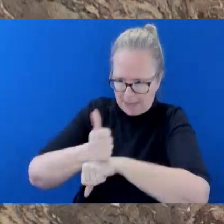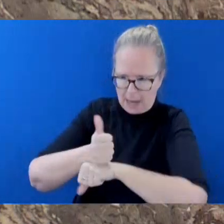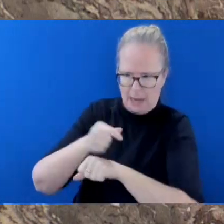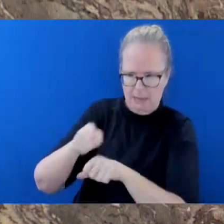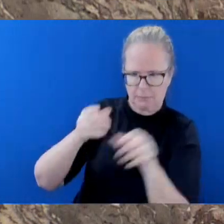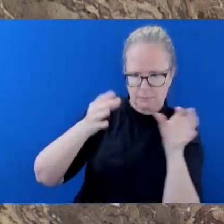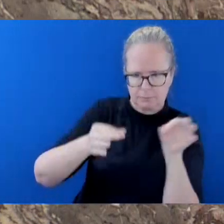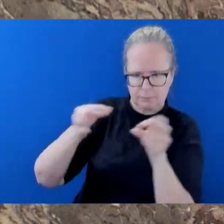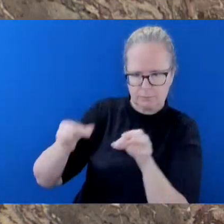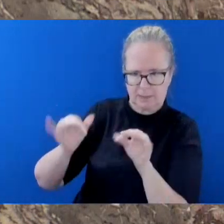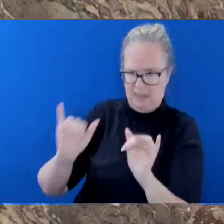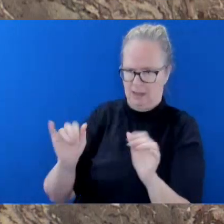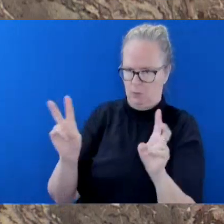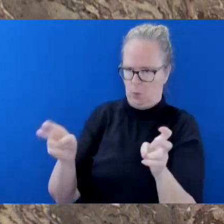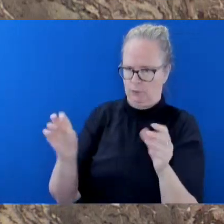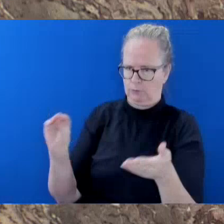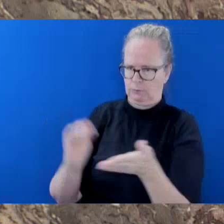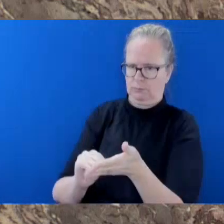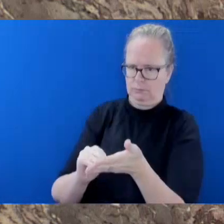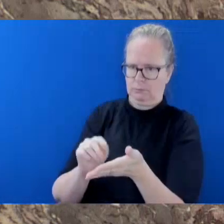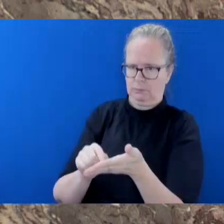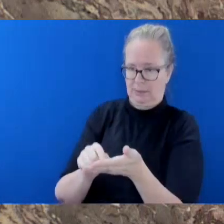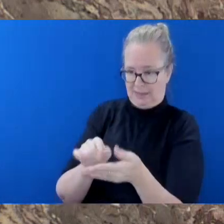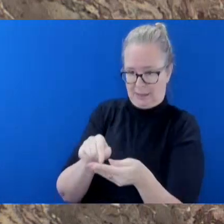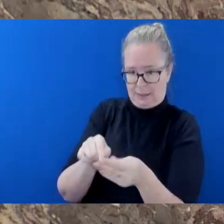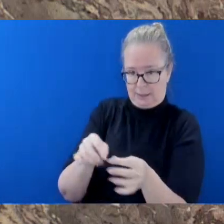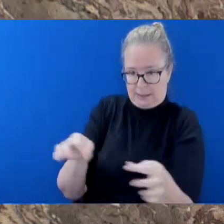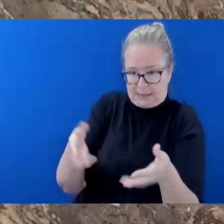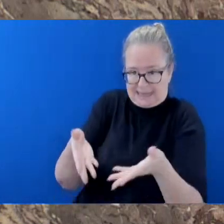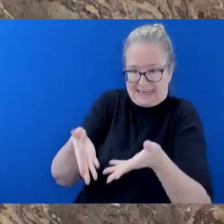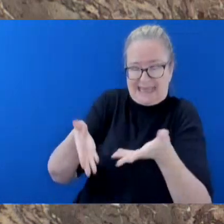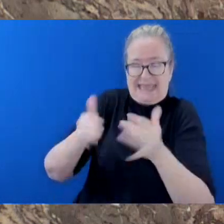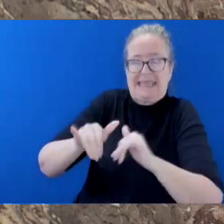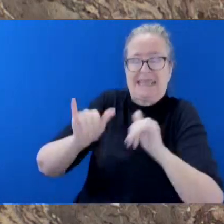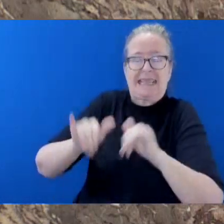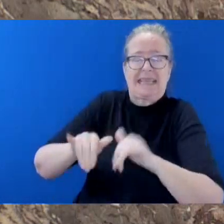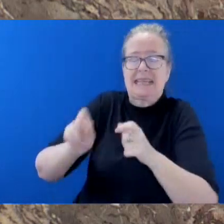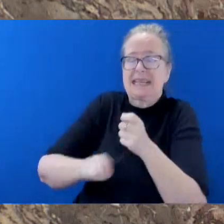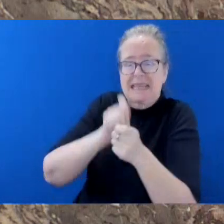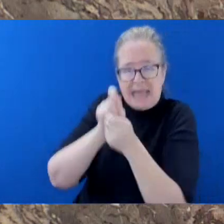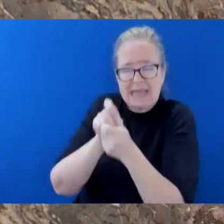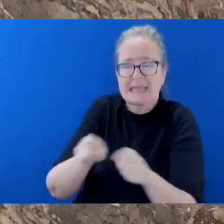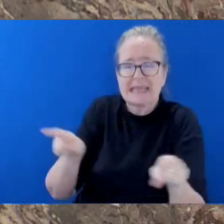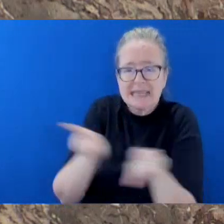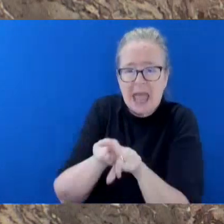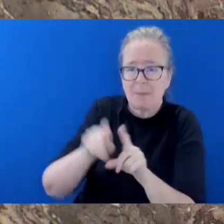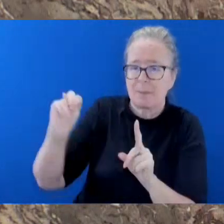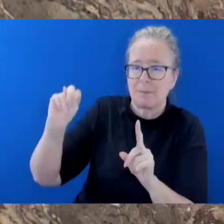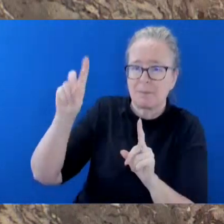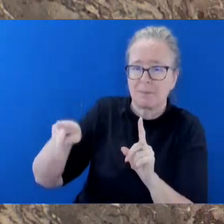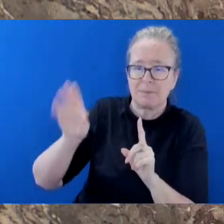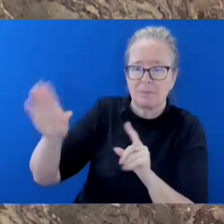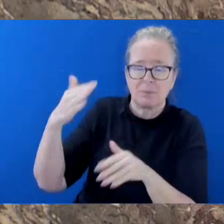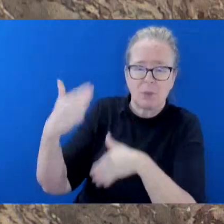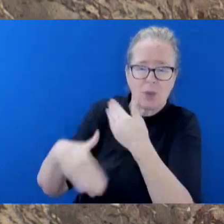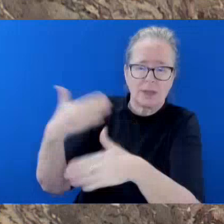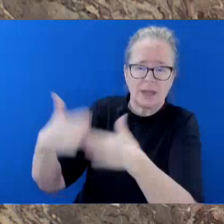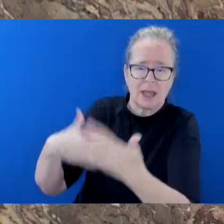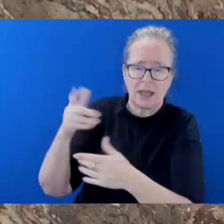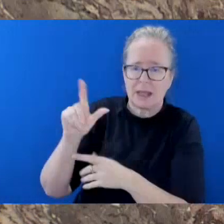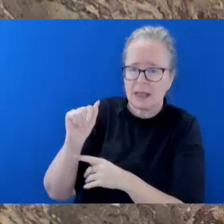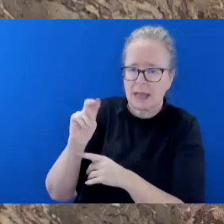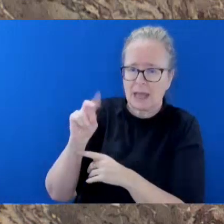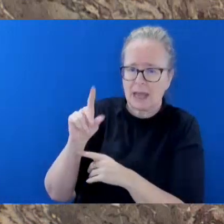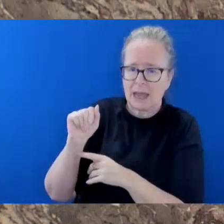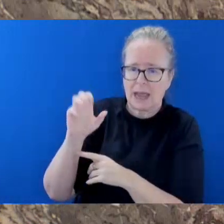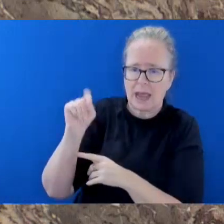exactly the same path that the NDP have us careening down with their ill-advised Land Act amendments. So my question to the Premier